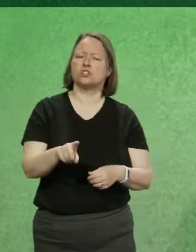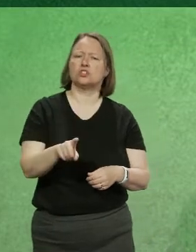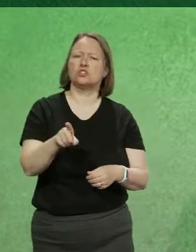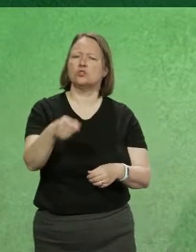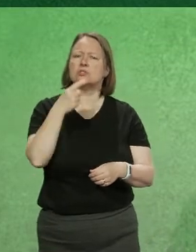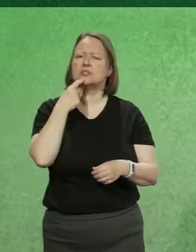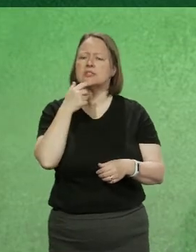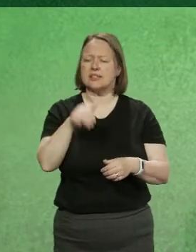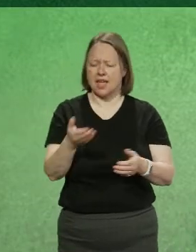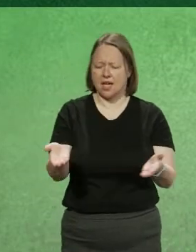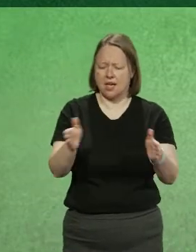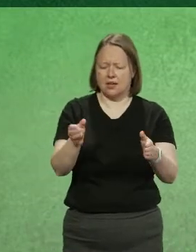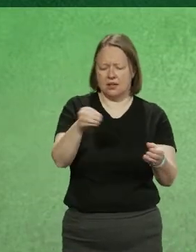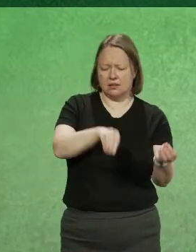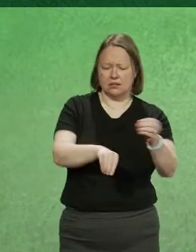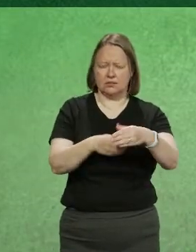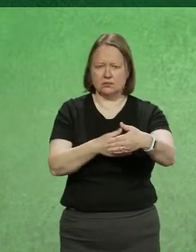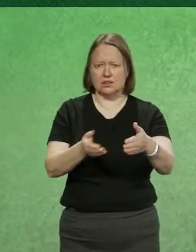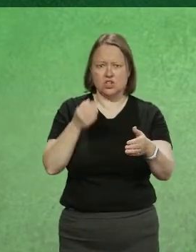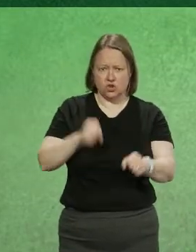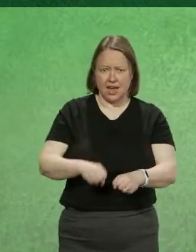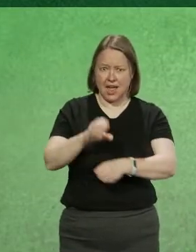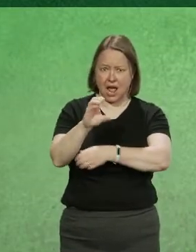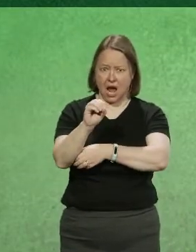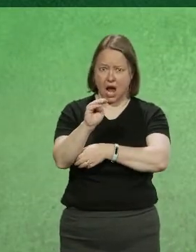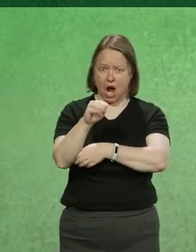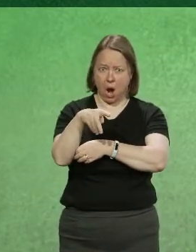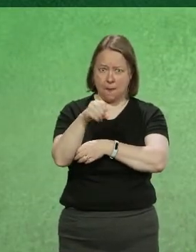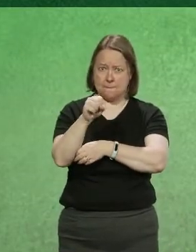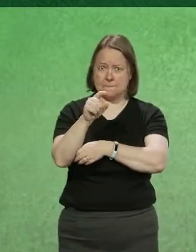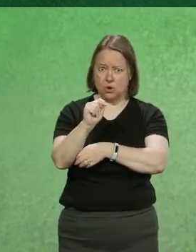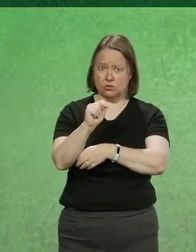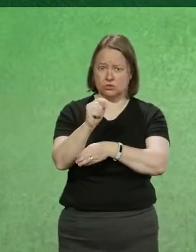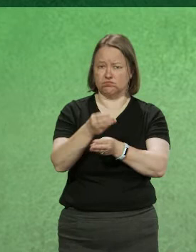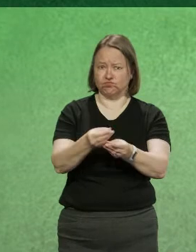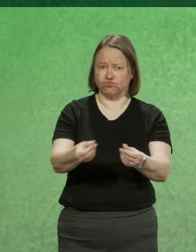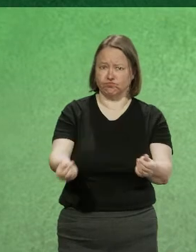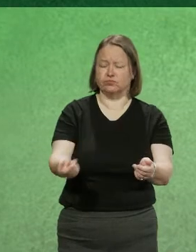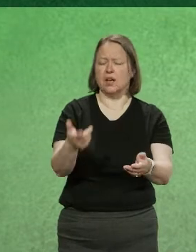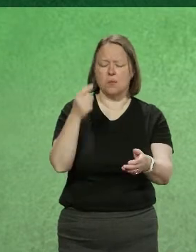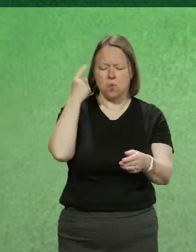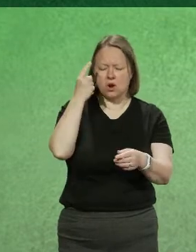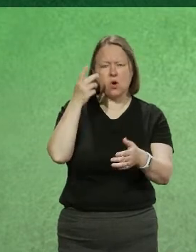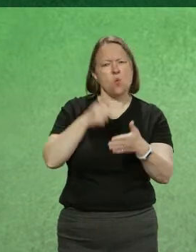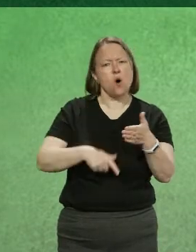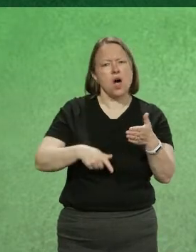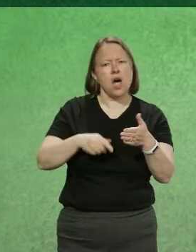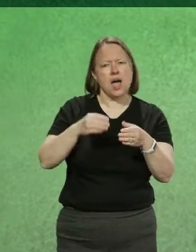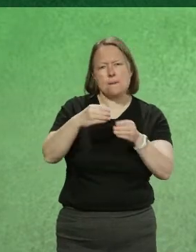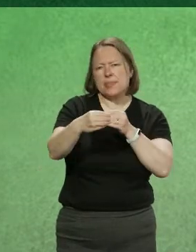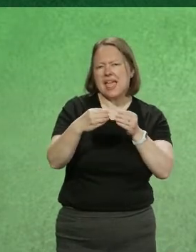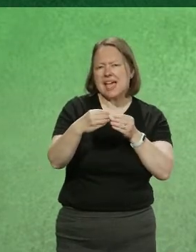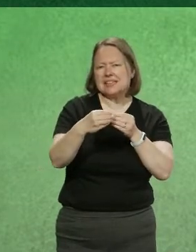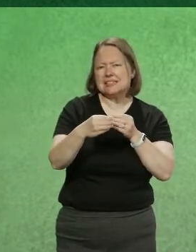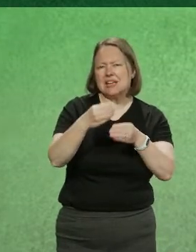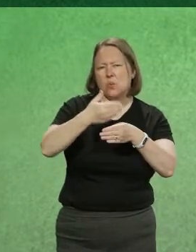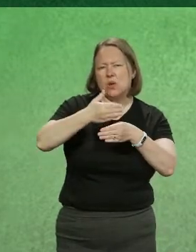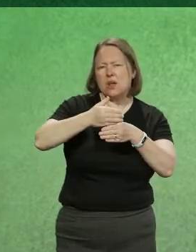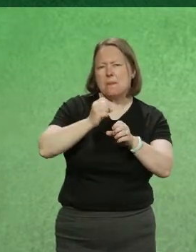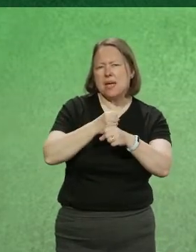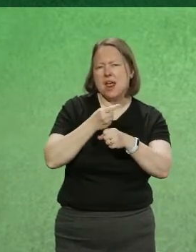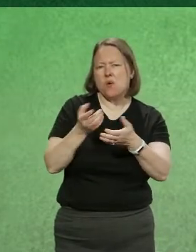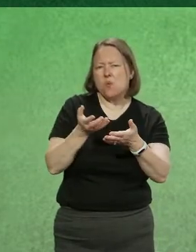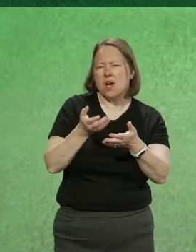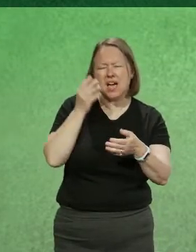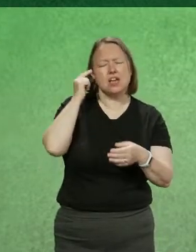you said that the packaging is compostable. I'm wondering what the plastic in the plastic window is made of. I understand why it